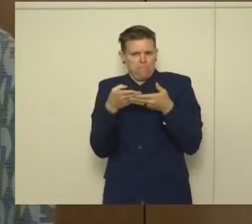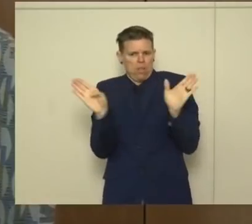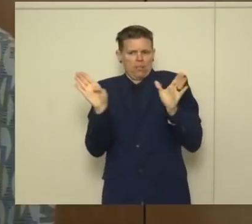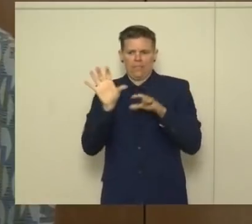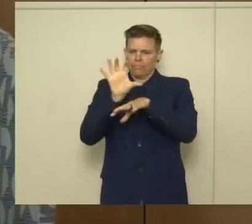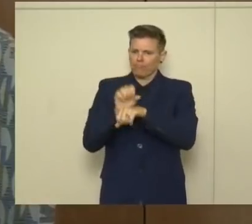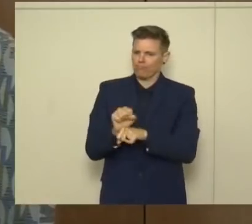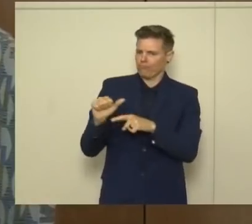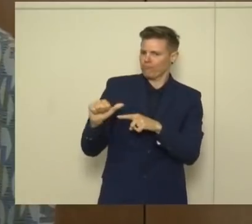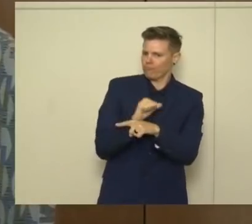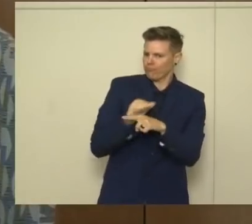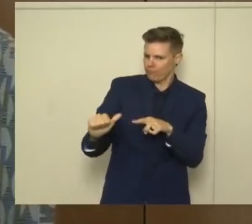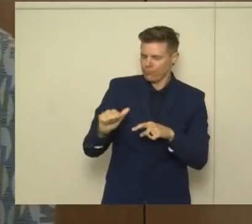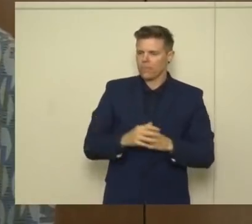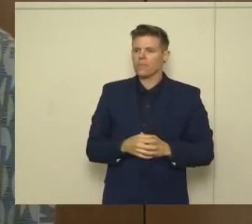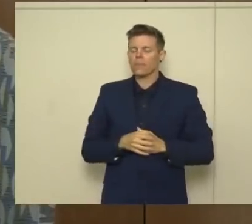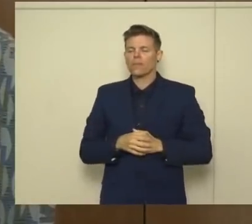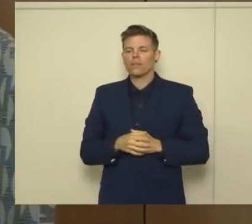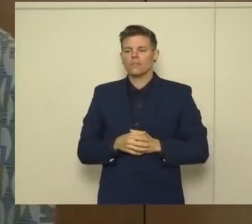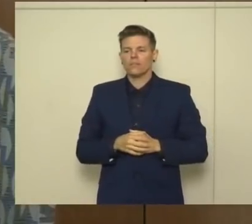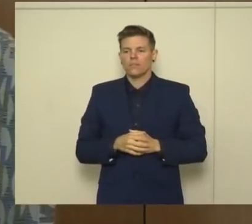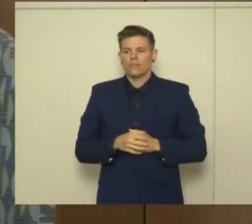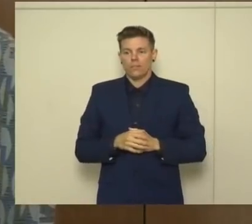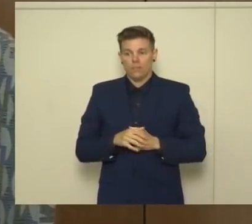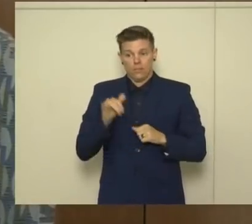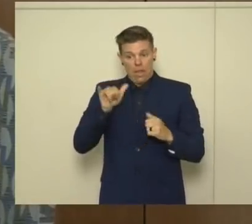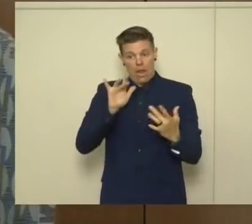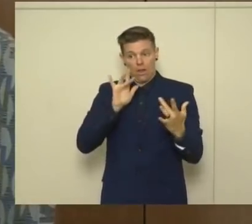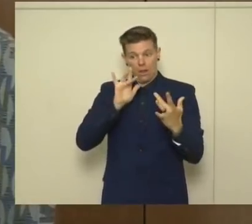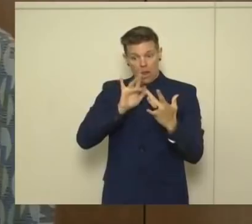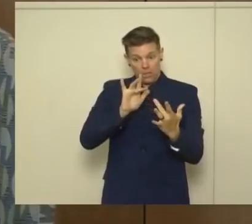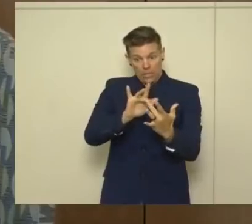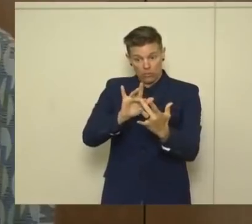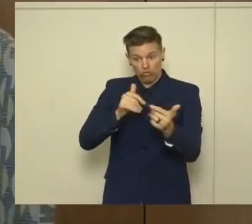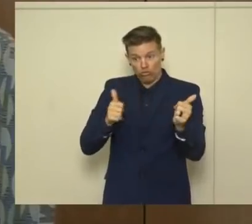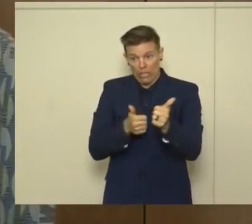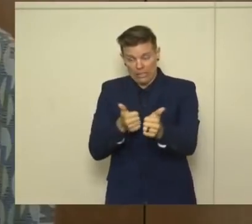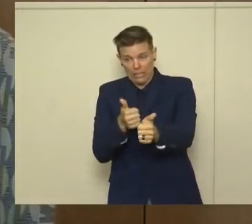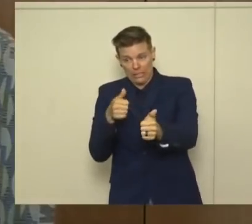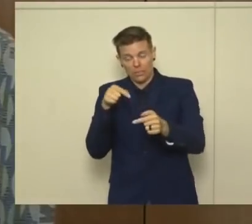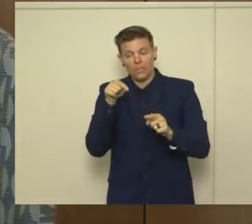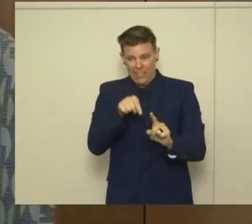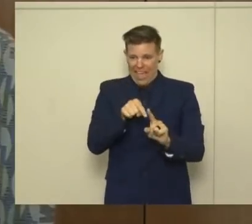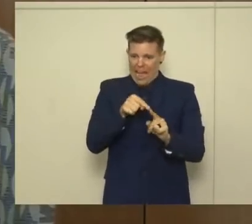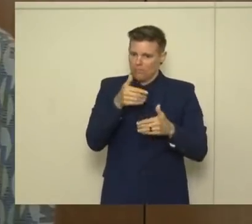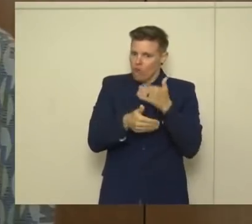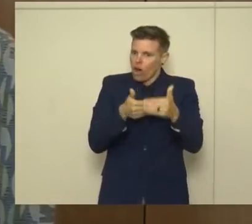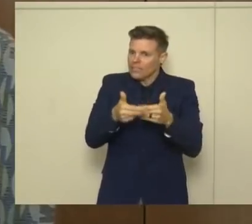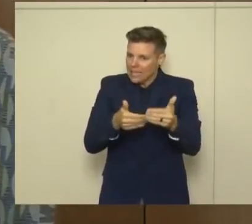The contact tracing plug here at the end is, if you think you've been exposed, or